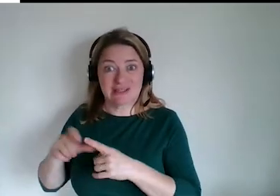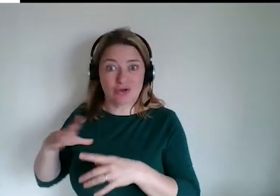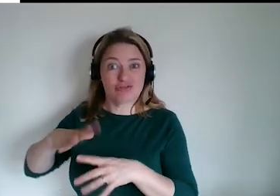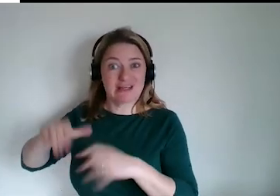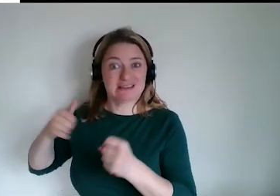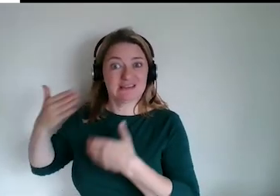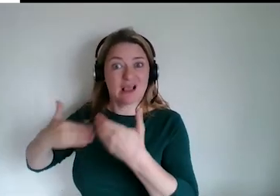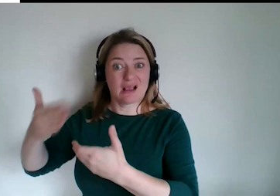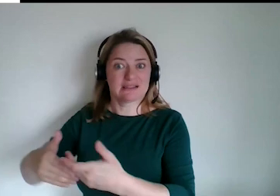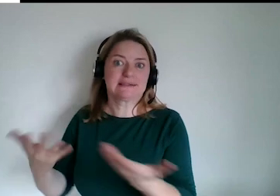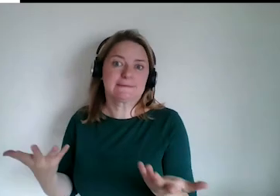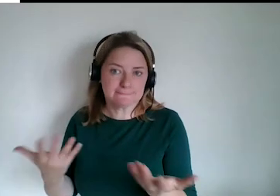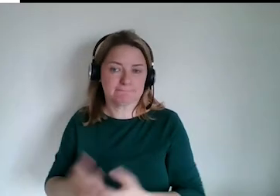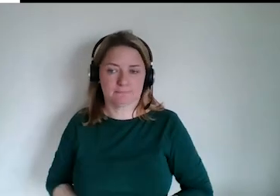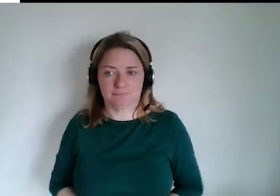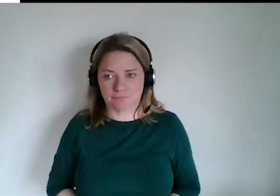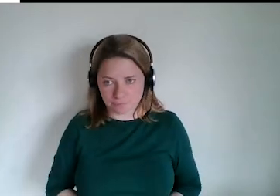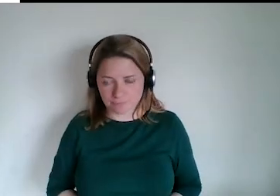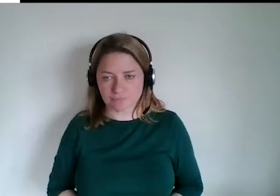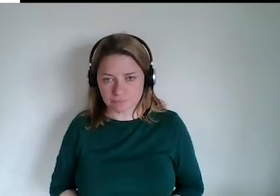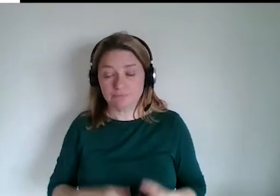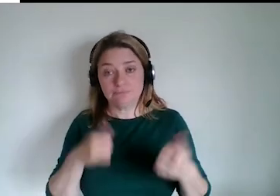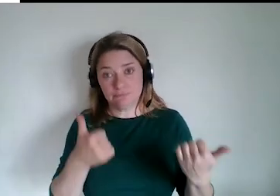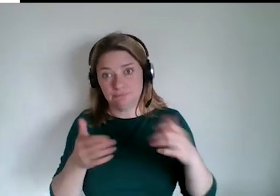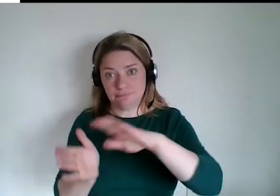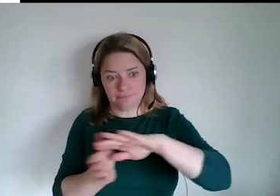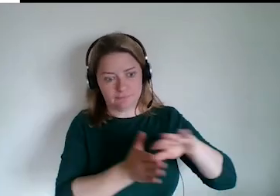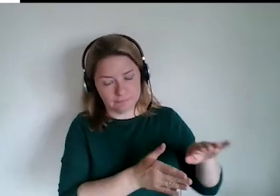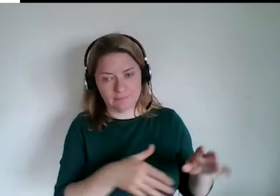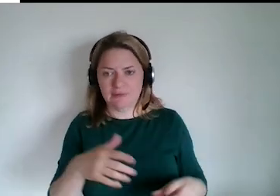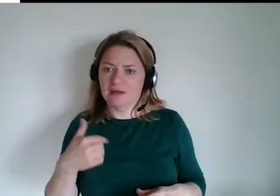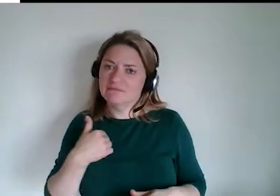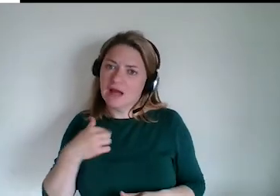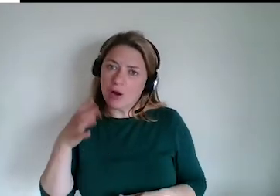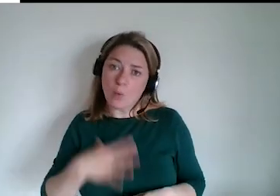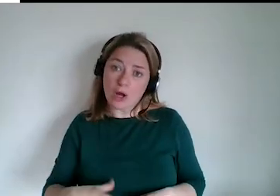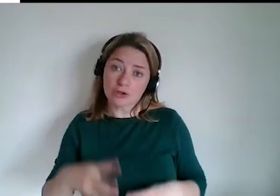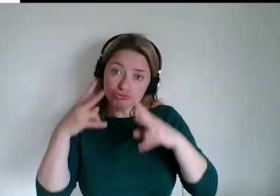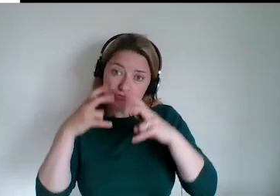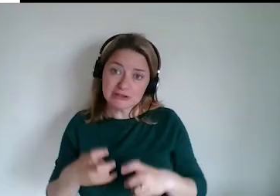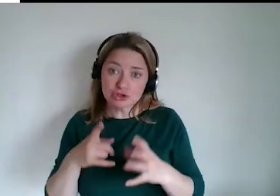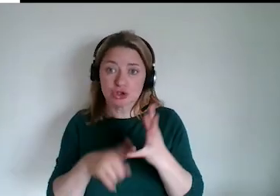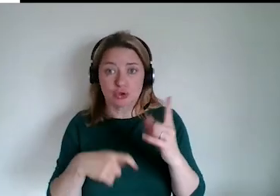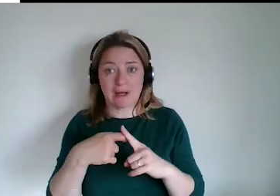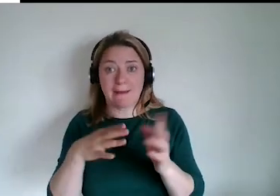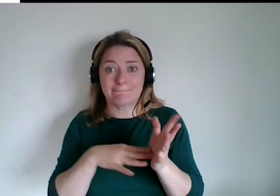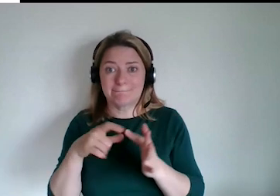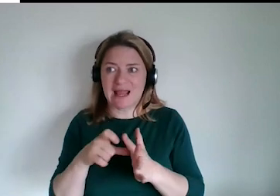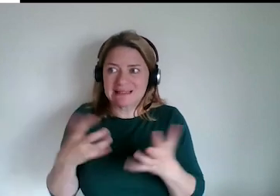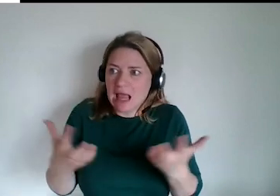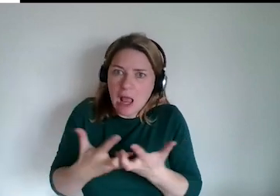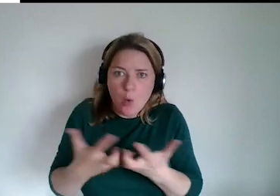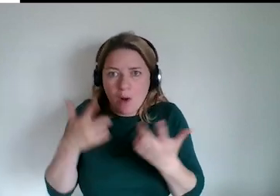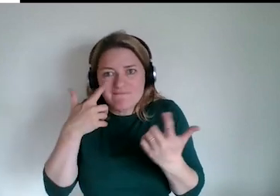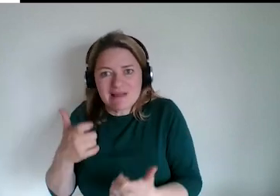yeah, thank you. Okay. If I wanted to do some research with UKMED, how would I find someone to work with on a project? Is